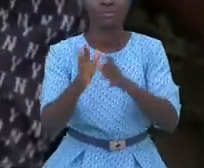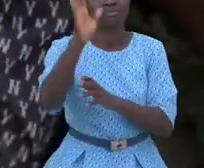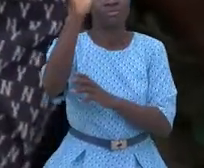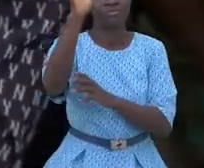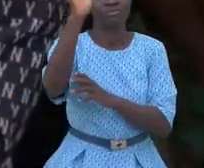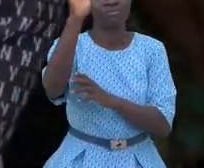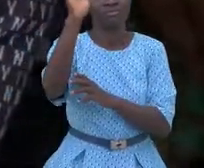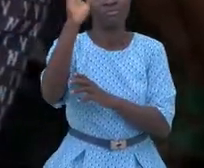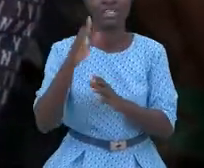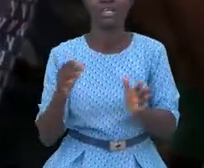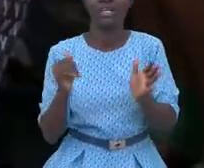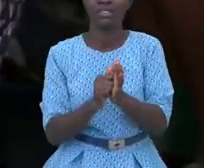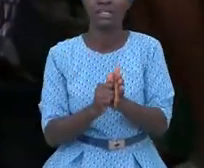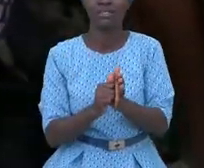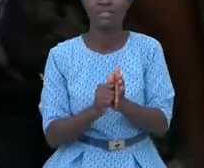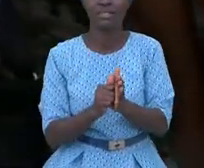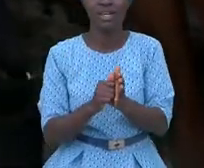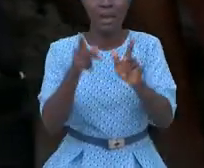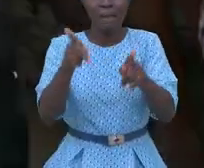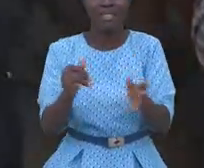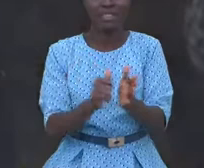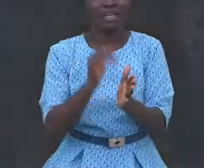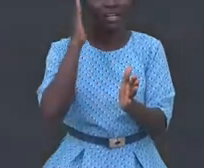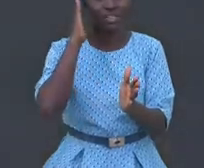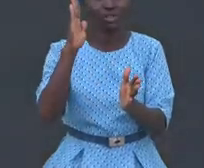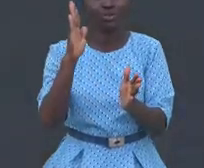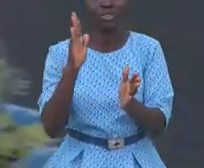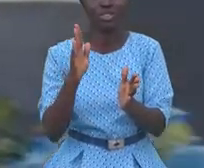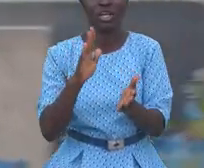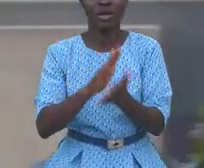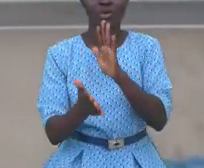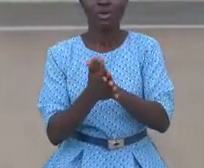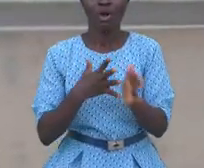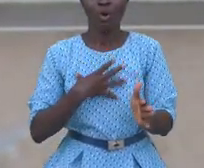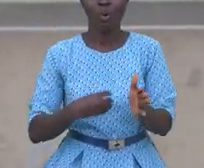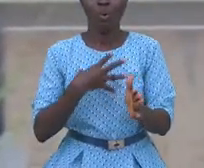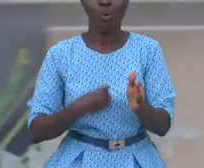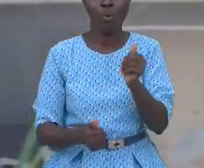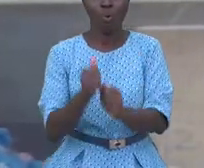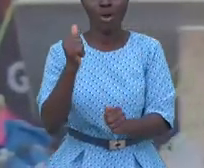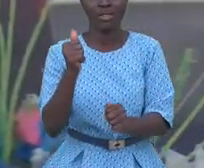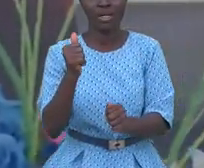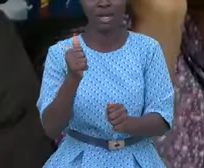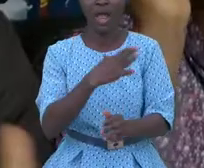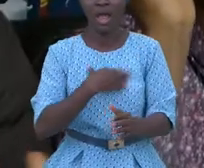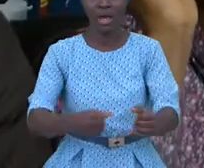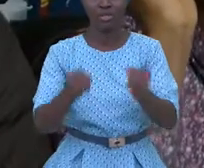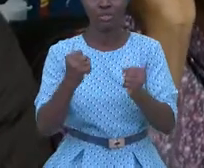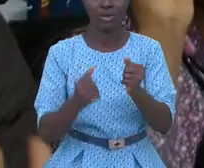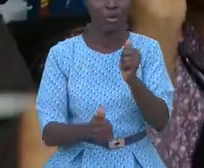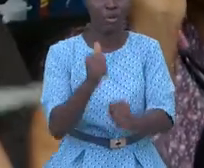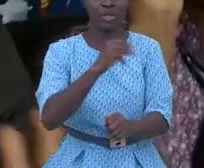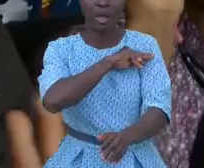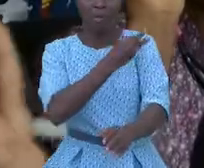that that is going to be whiter and brighter and purer? Who is that that is going to be stronger and mightier and